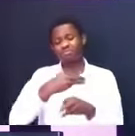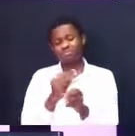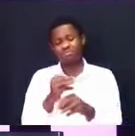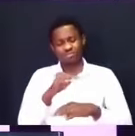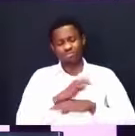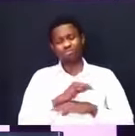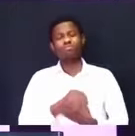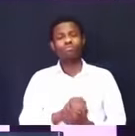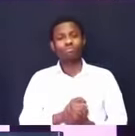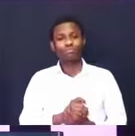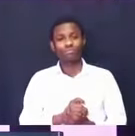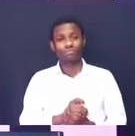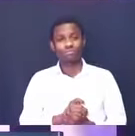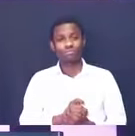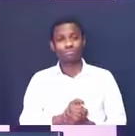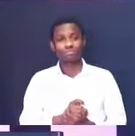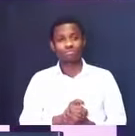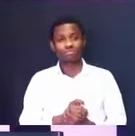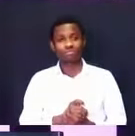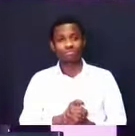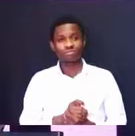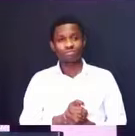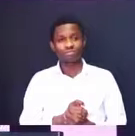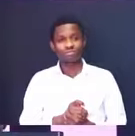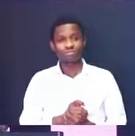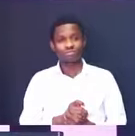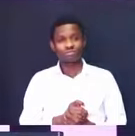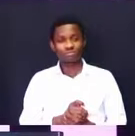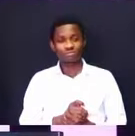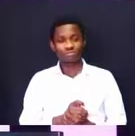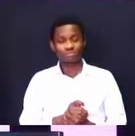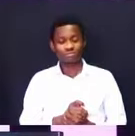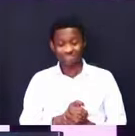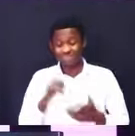the juice will have to flow from the bosom of the